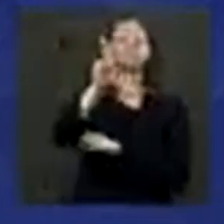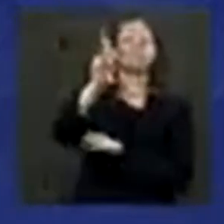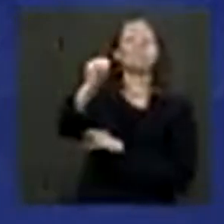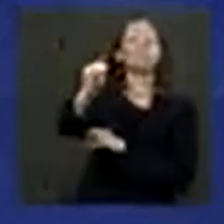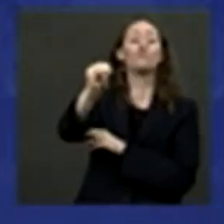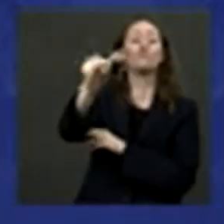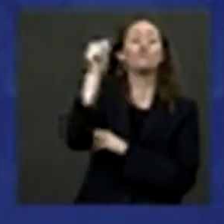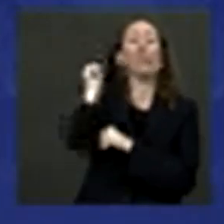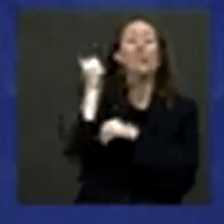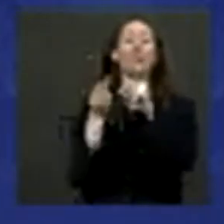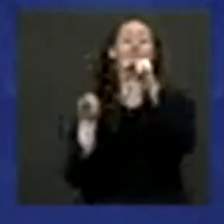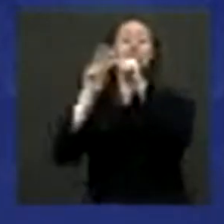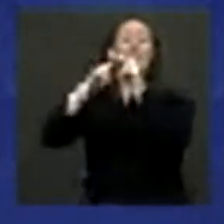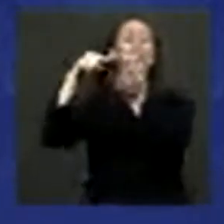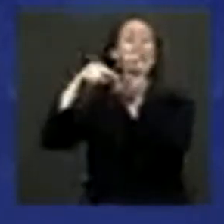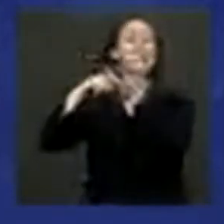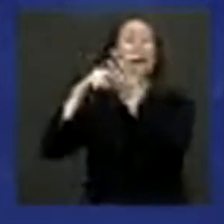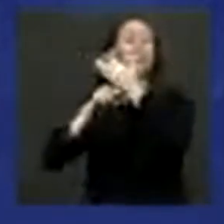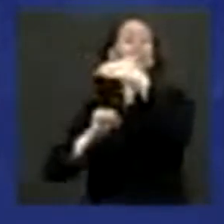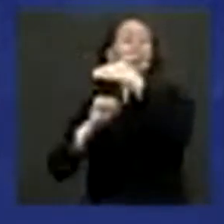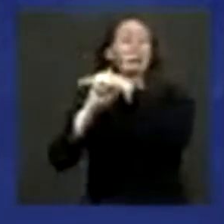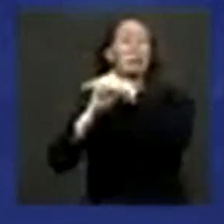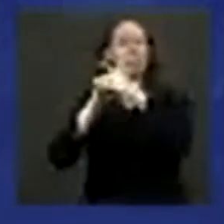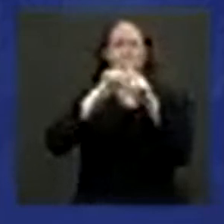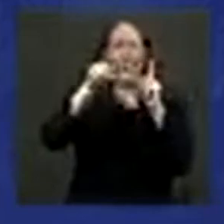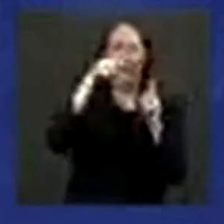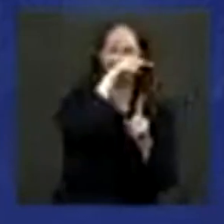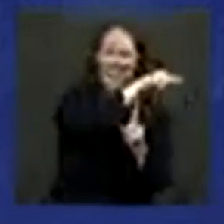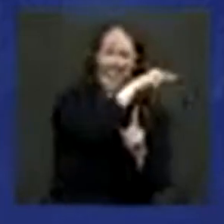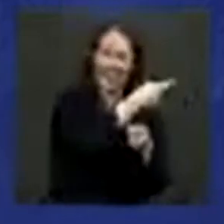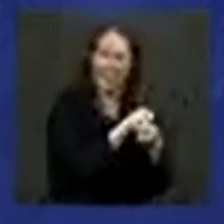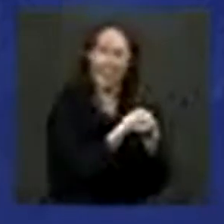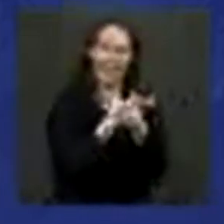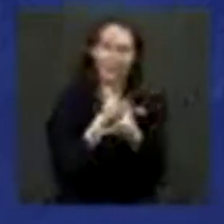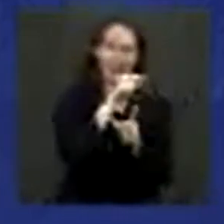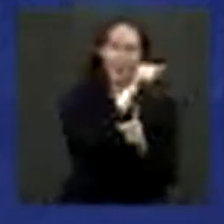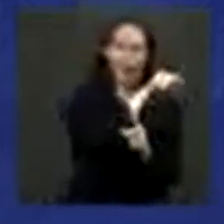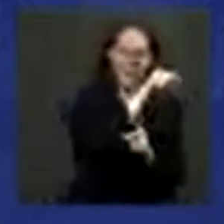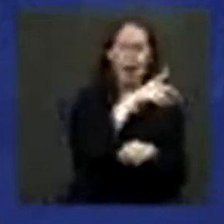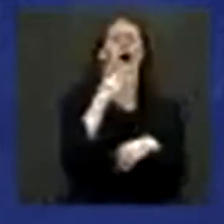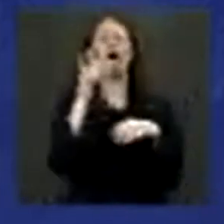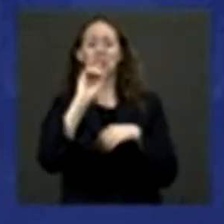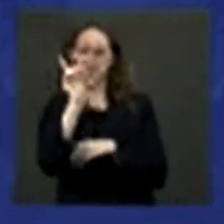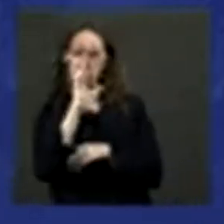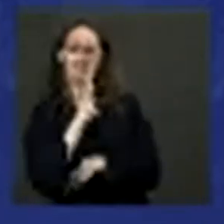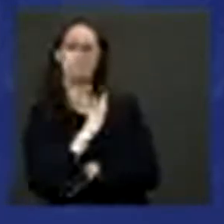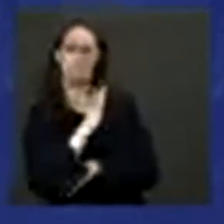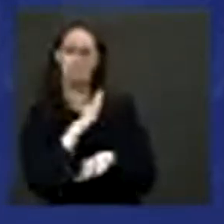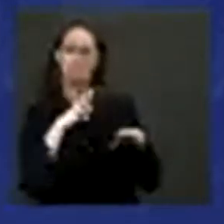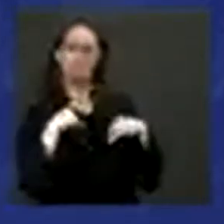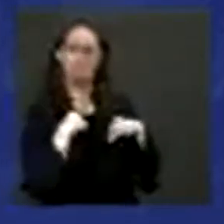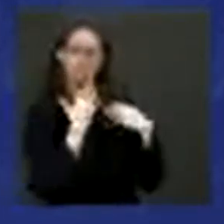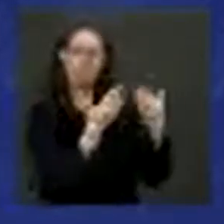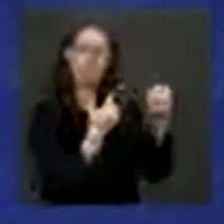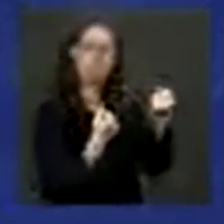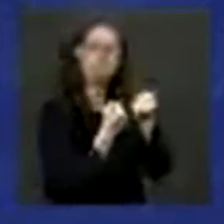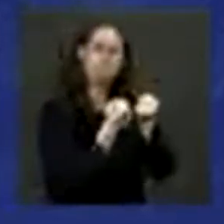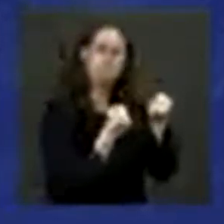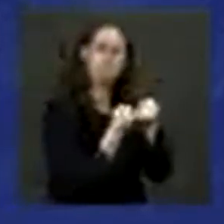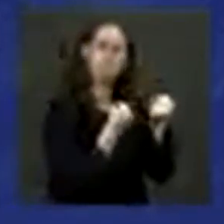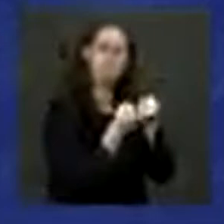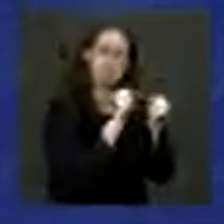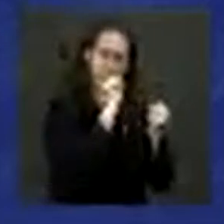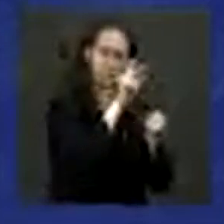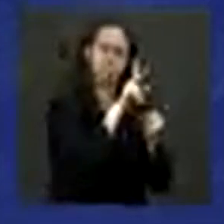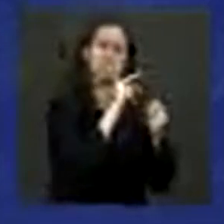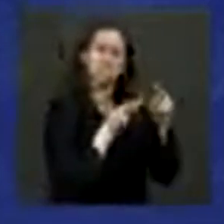cover their own spending. Democrats voted with them to cover that spending the previous 4 years. They